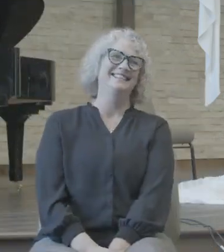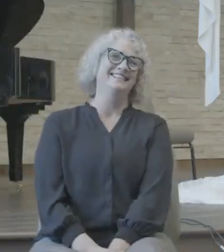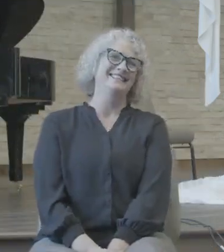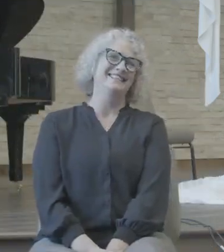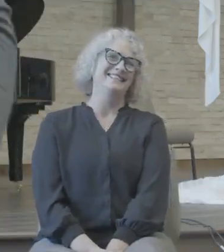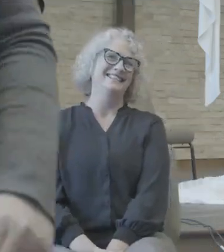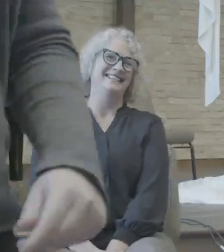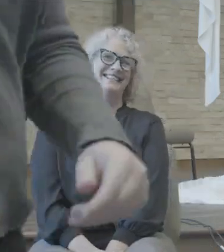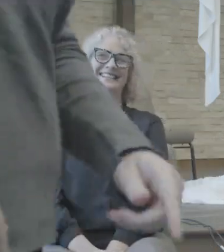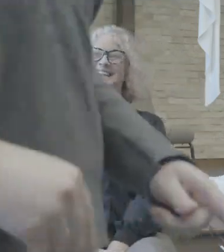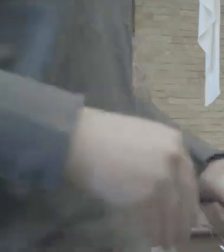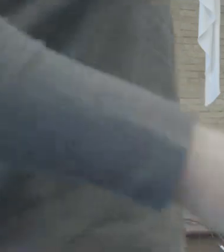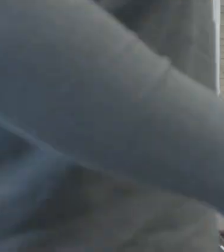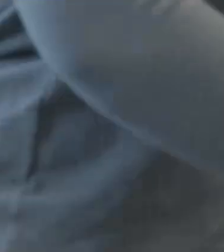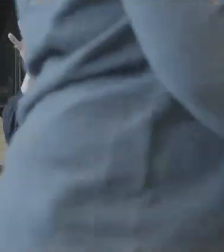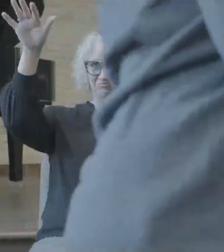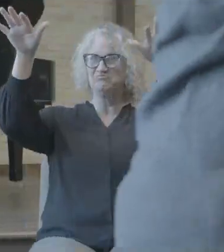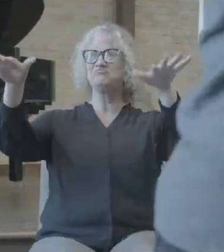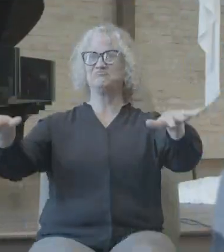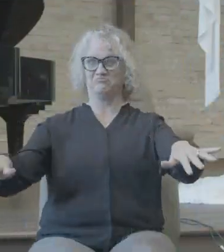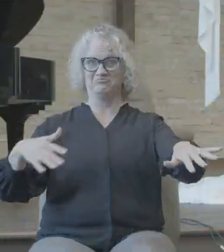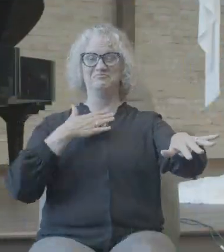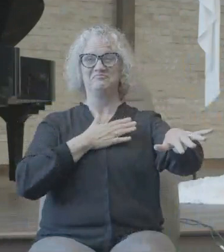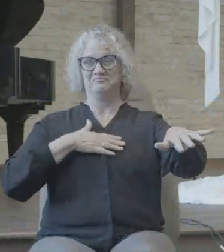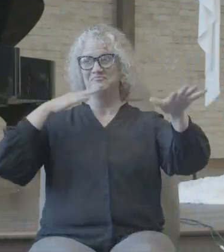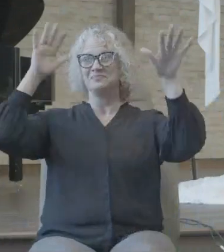If you would, please be seated.